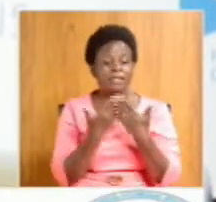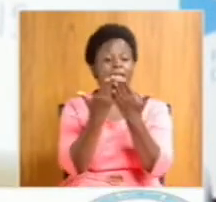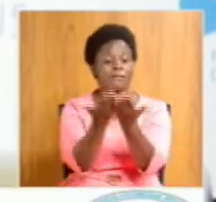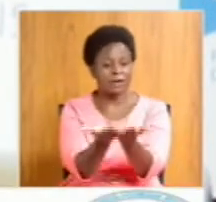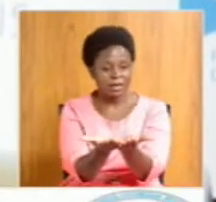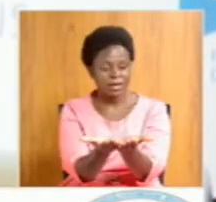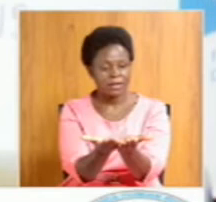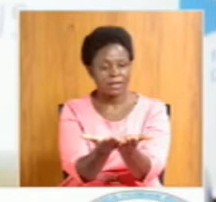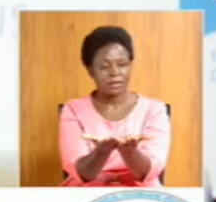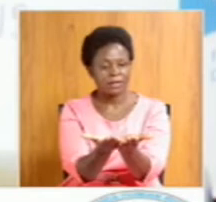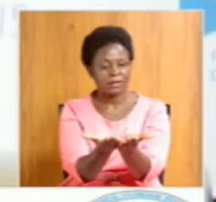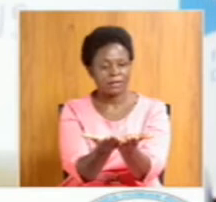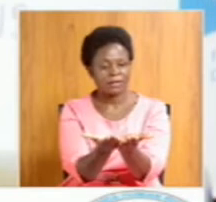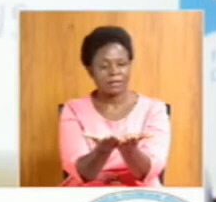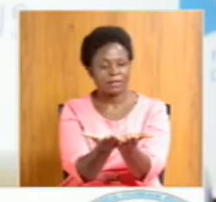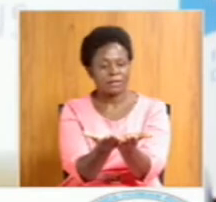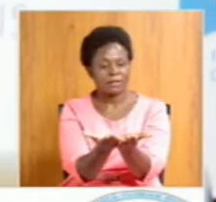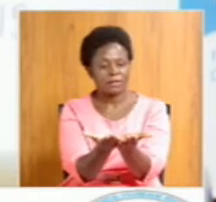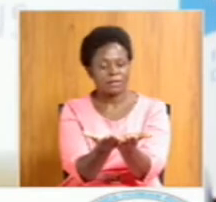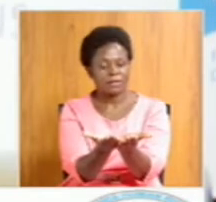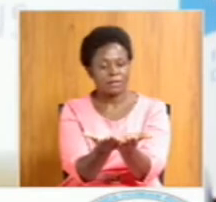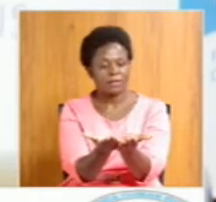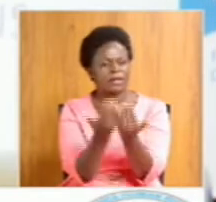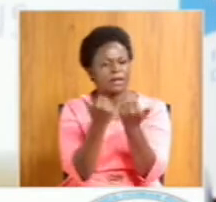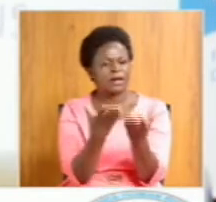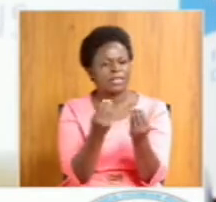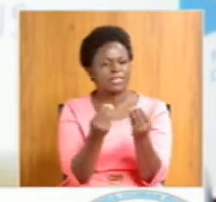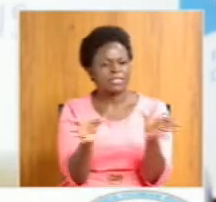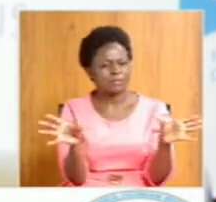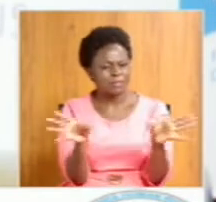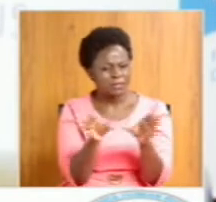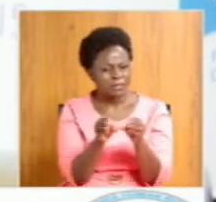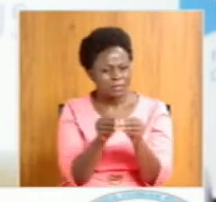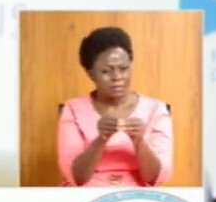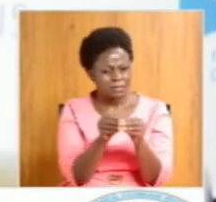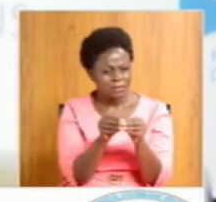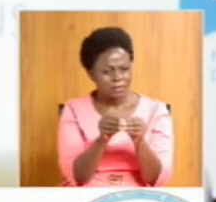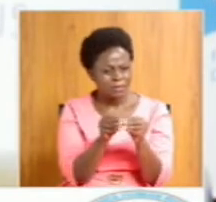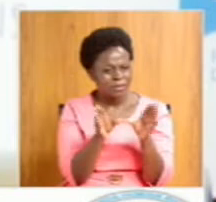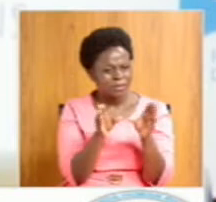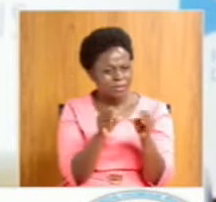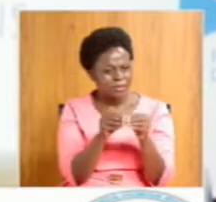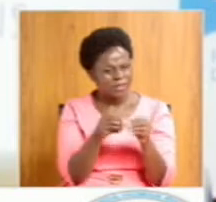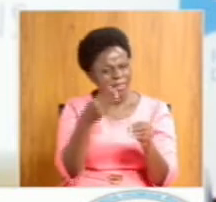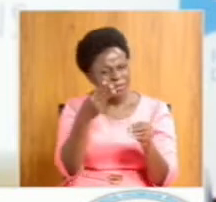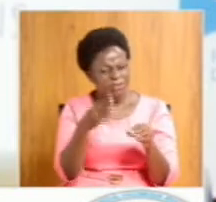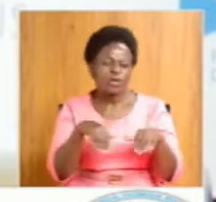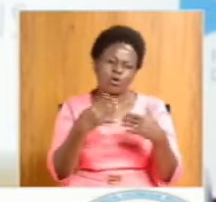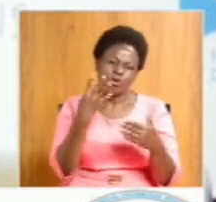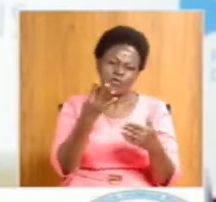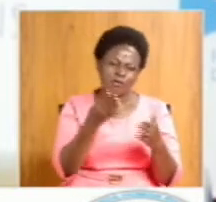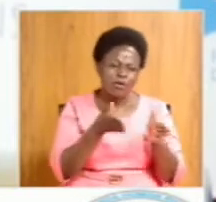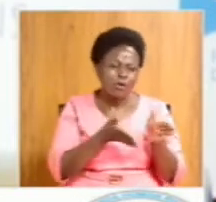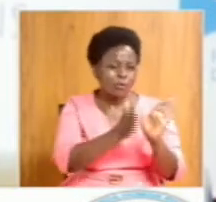can easily be summarized in three or four ways.